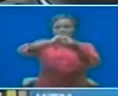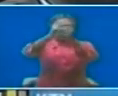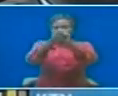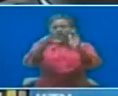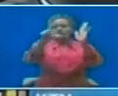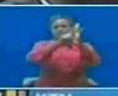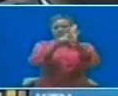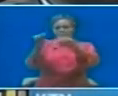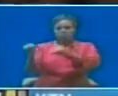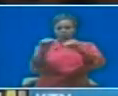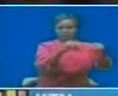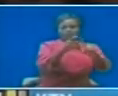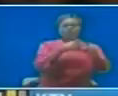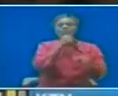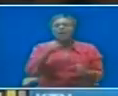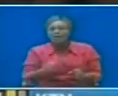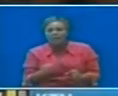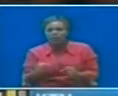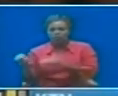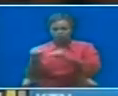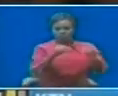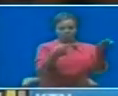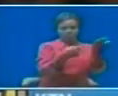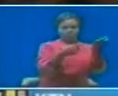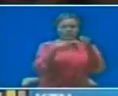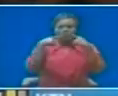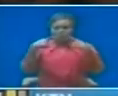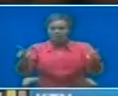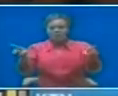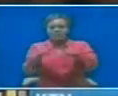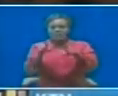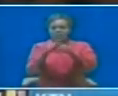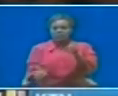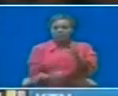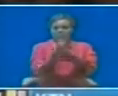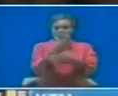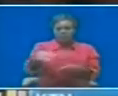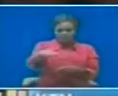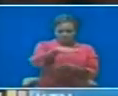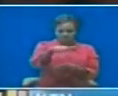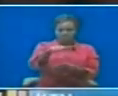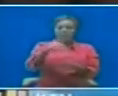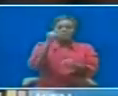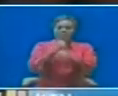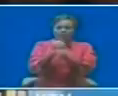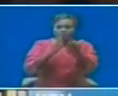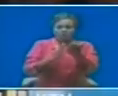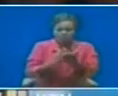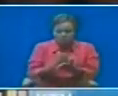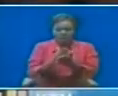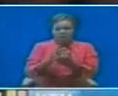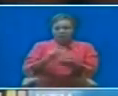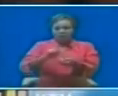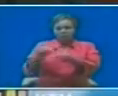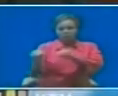support the shift from analog to digital broadcasting, as well as come up with environmental measures to ensure the big switch